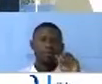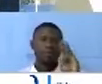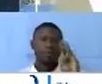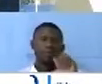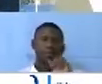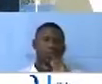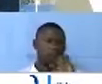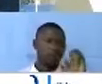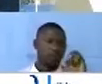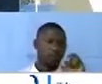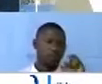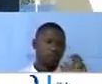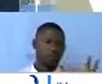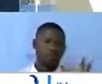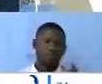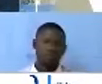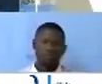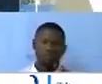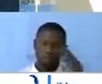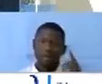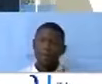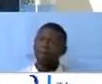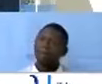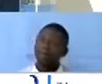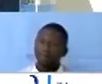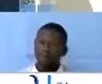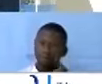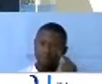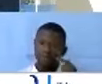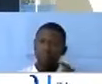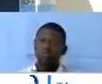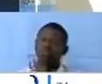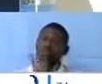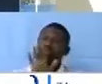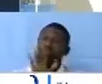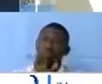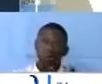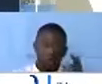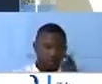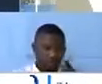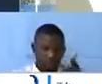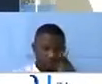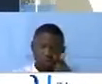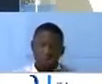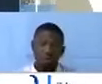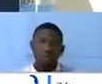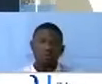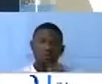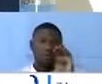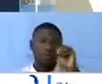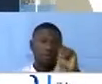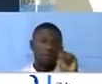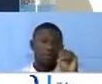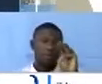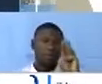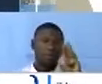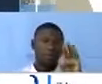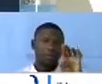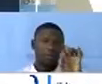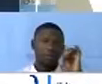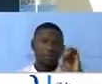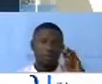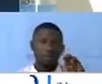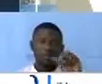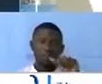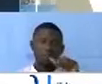testimony? Ibrahima Baro, you take video Ibrahima Baro card on me. Did you hear his testimony, Ibrahima Baro? Ibrahima Baro, do you want to say that?